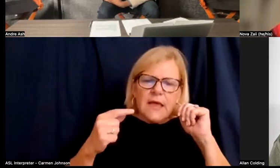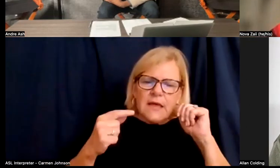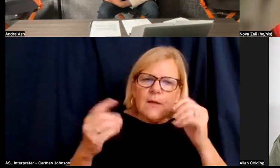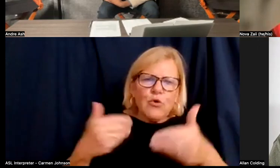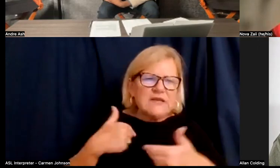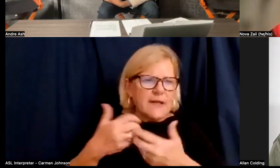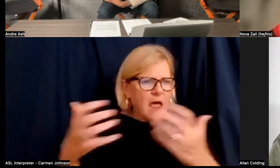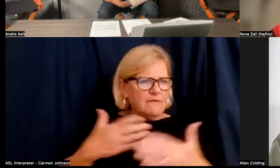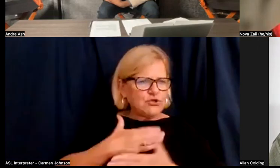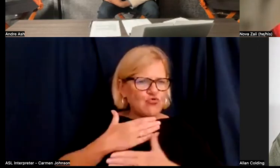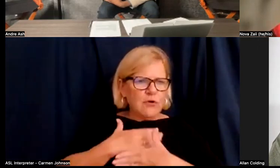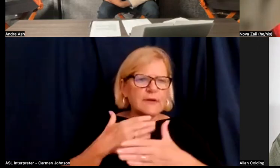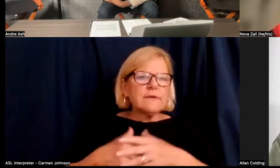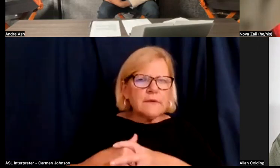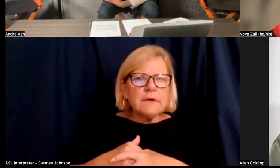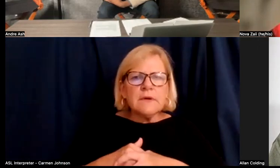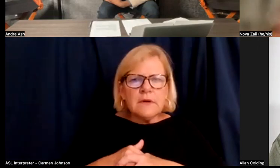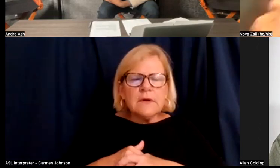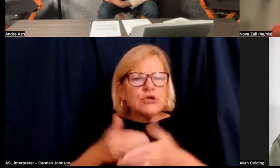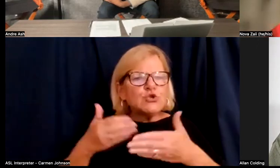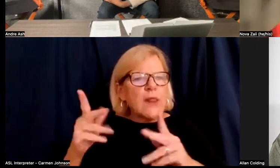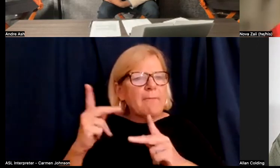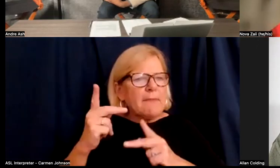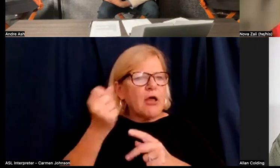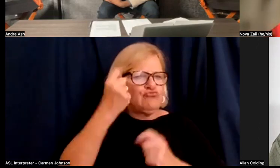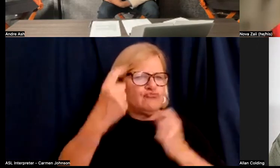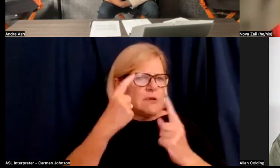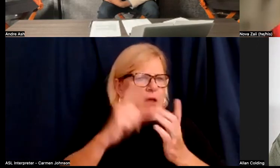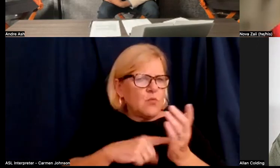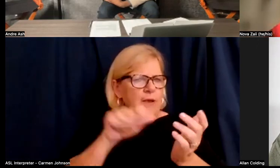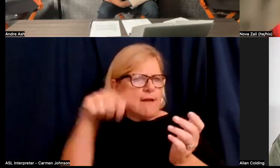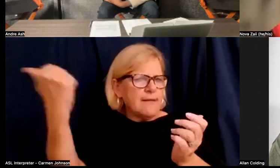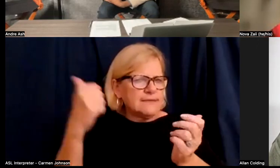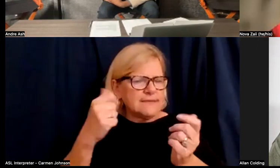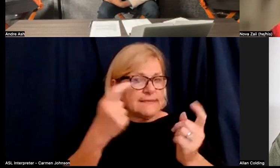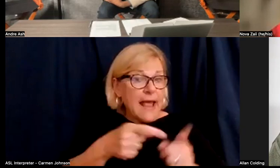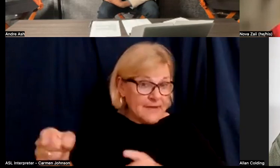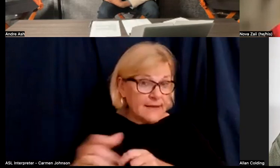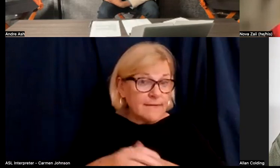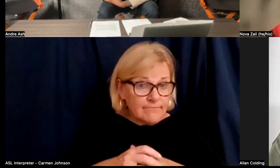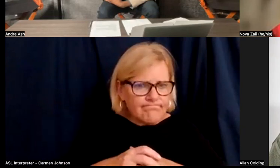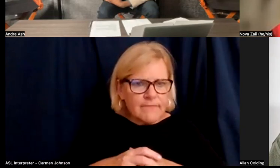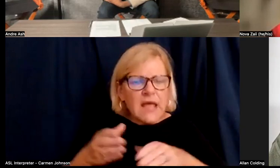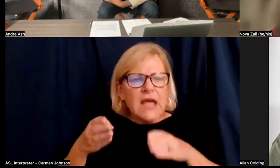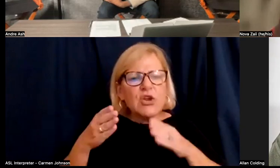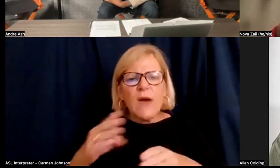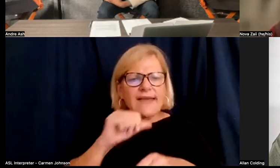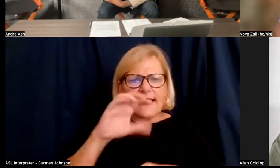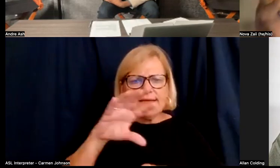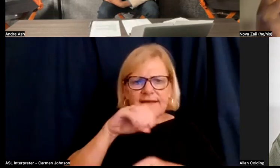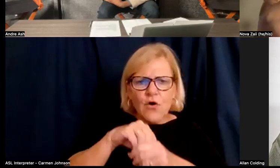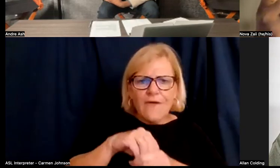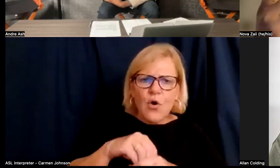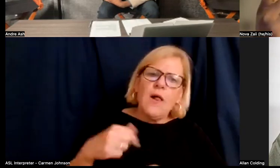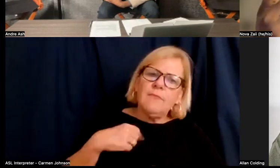lot of joy to let people in on what else is happening, you know, in a way that doesn't involve, oh, let me